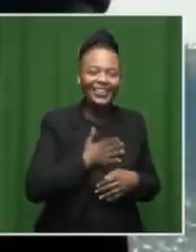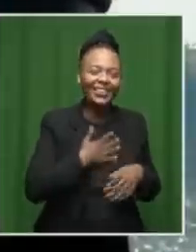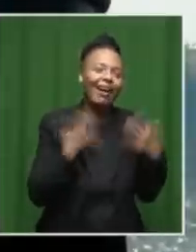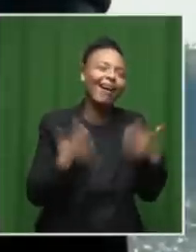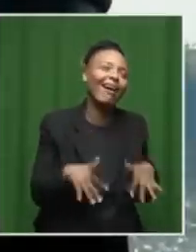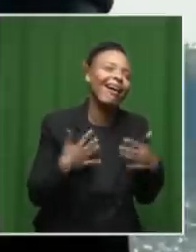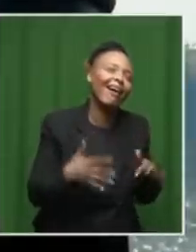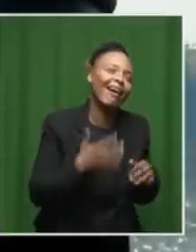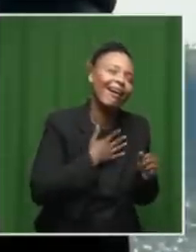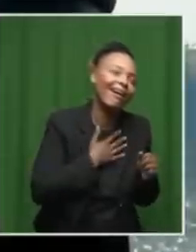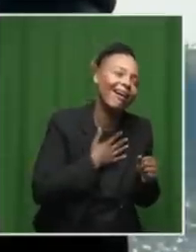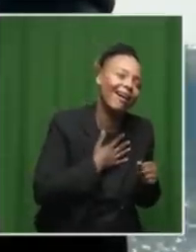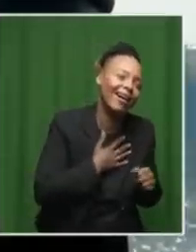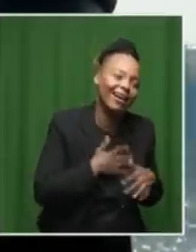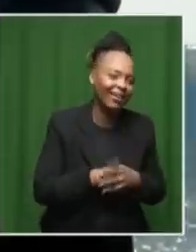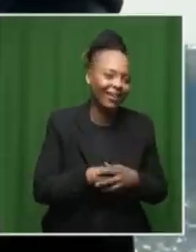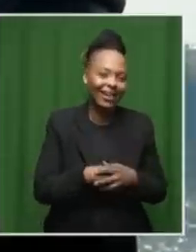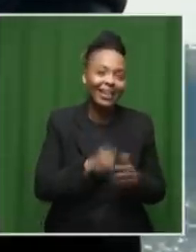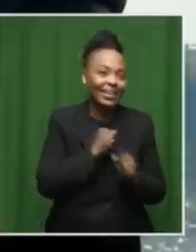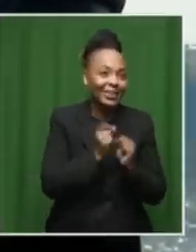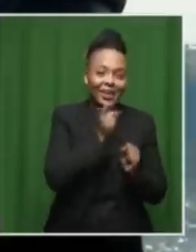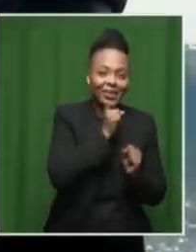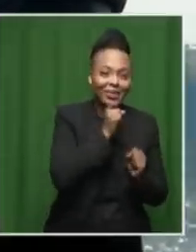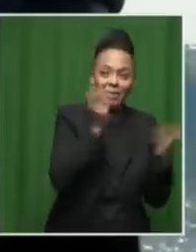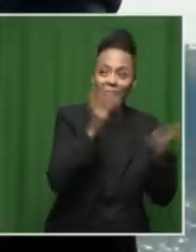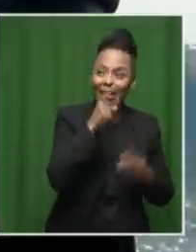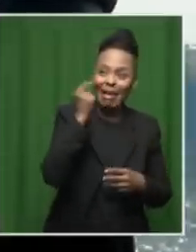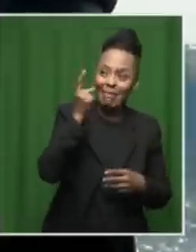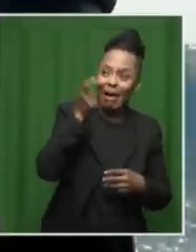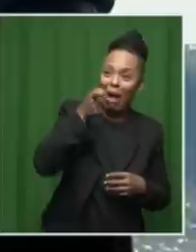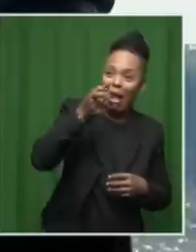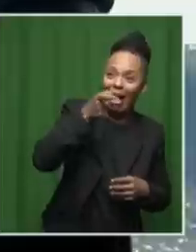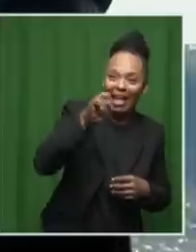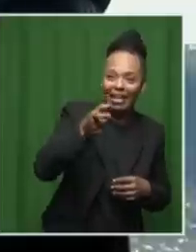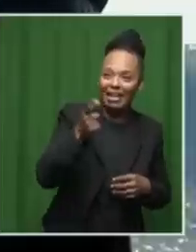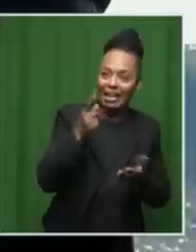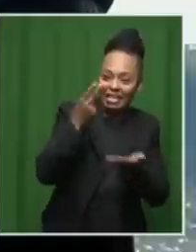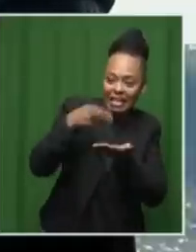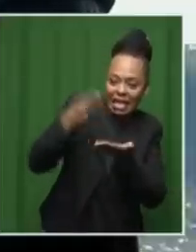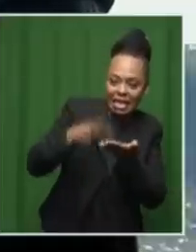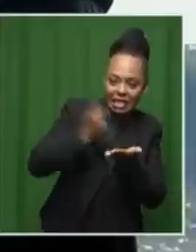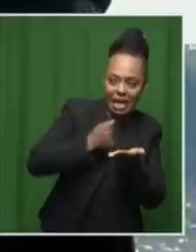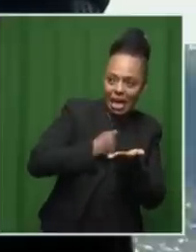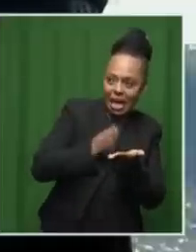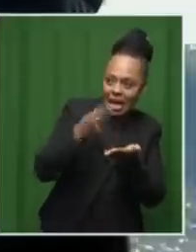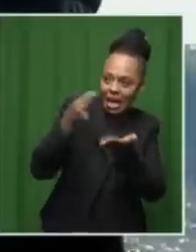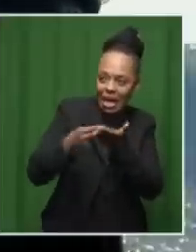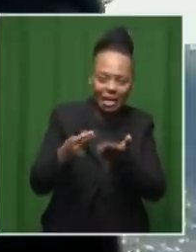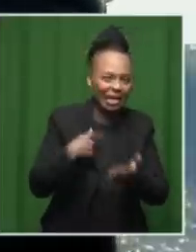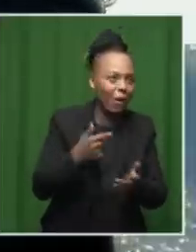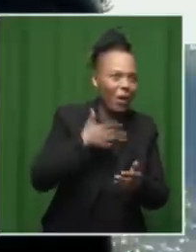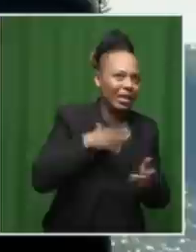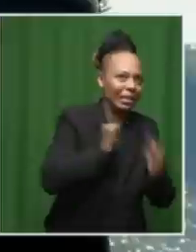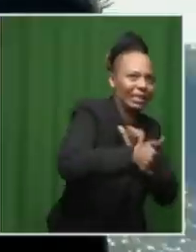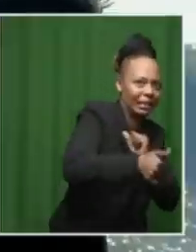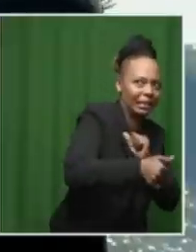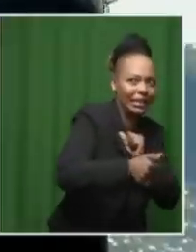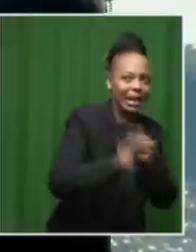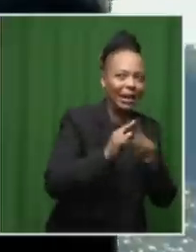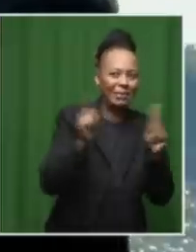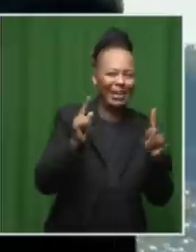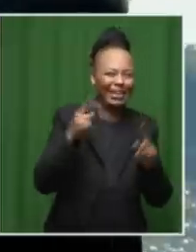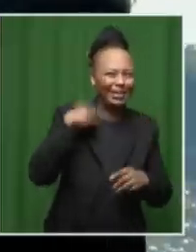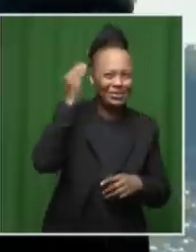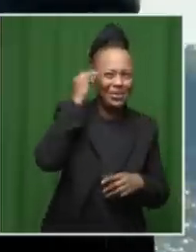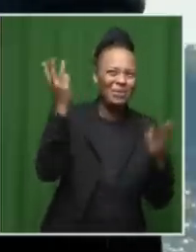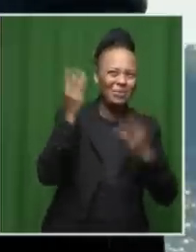I don't think I'll ever get used to it. Every time the people were calling my name or wanted my signature, I wanted to run away. But I know that people were there to support